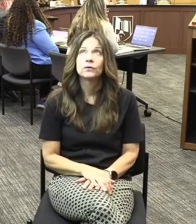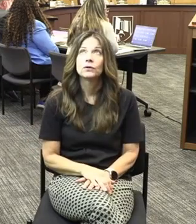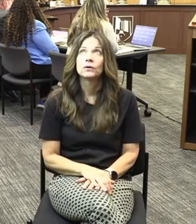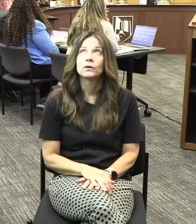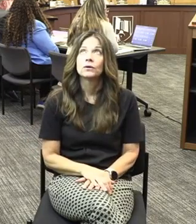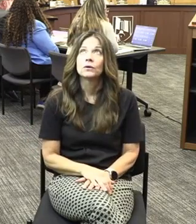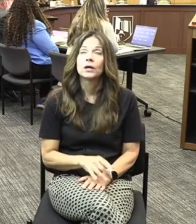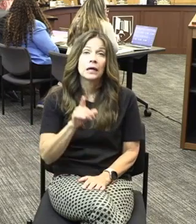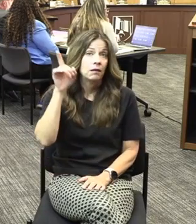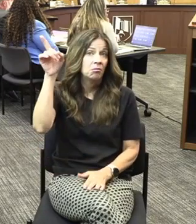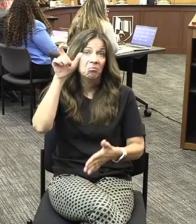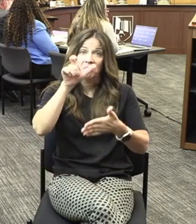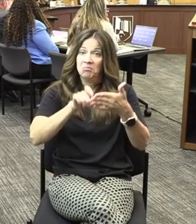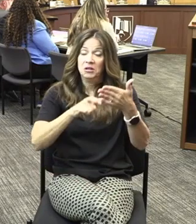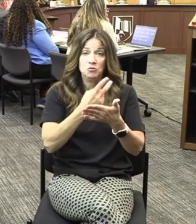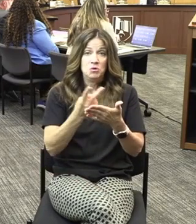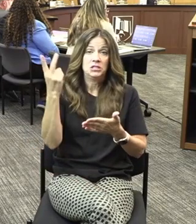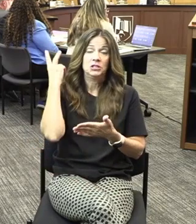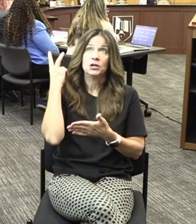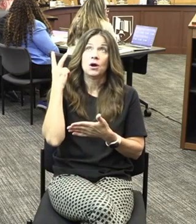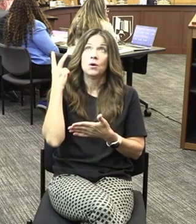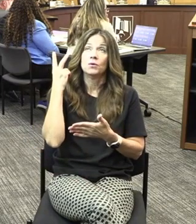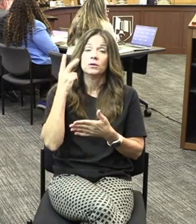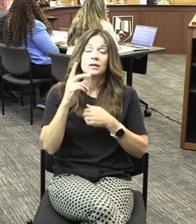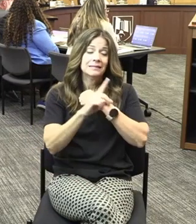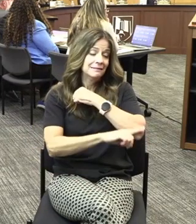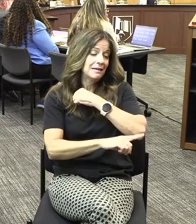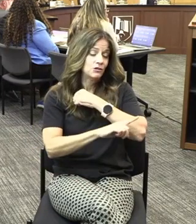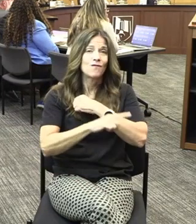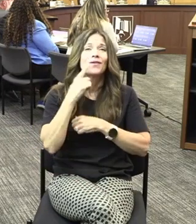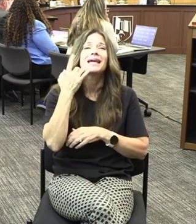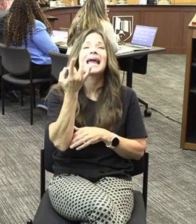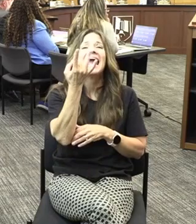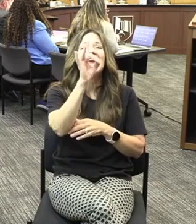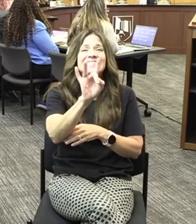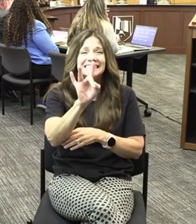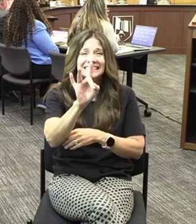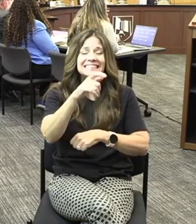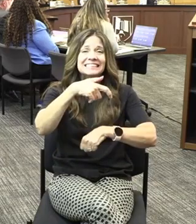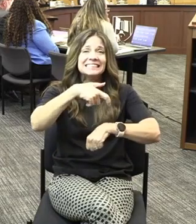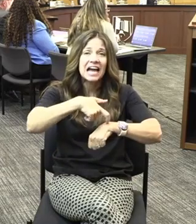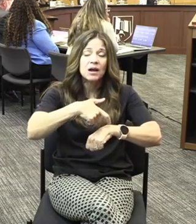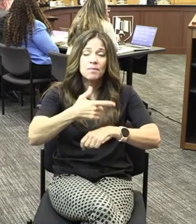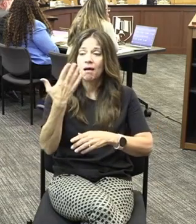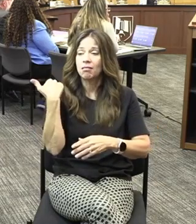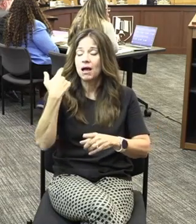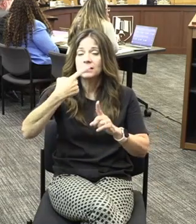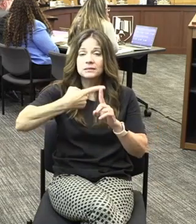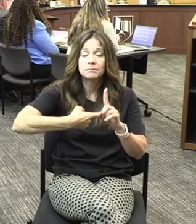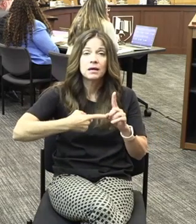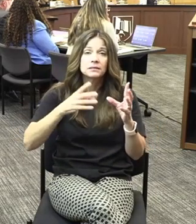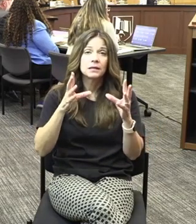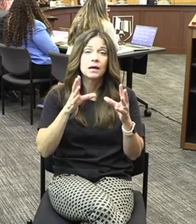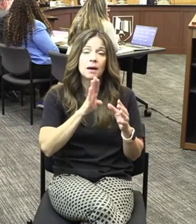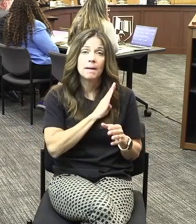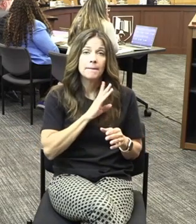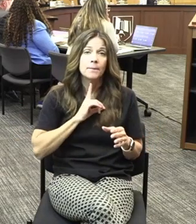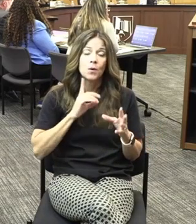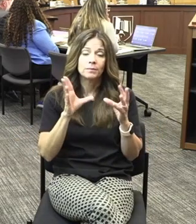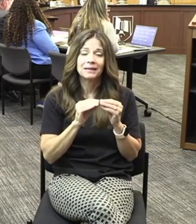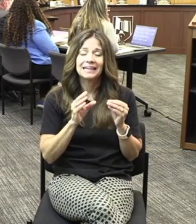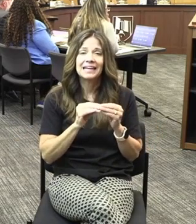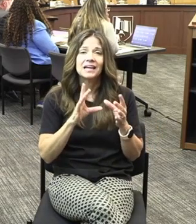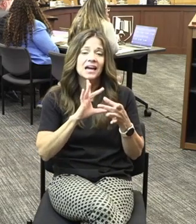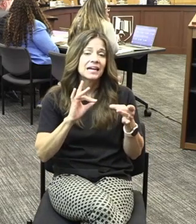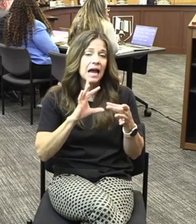This article is just from 2 weeks ago, censored for the 18th time. I mentioned last month's board meeting. Comments made at the last board meeting